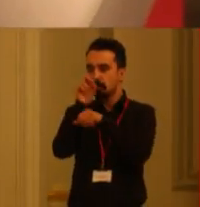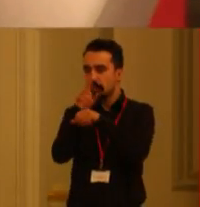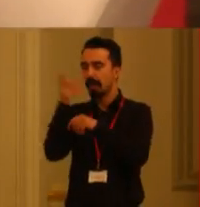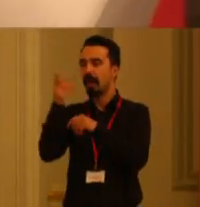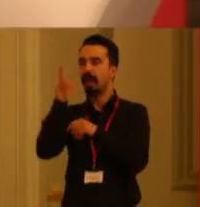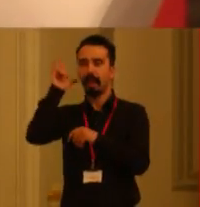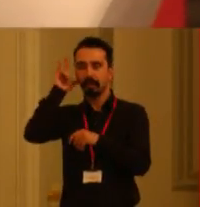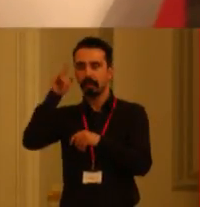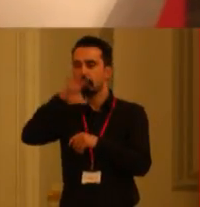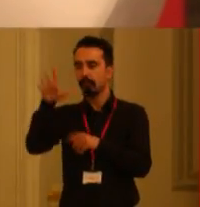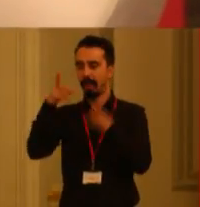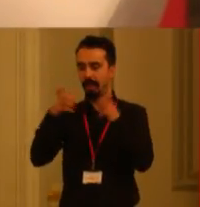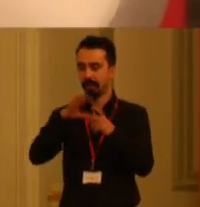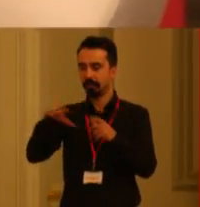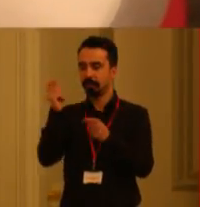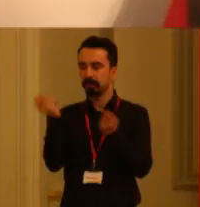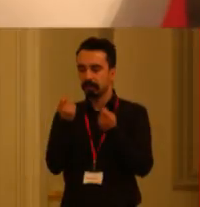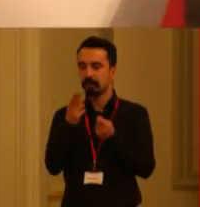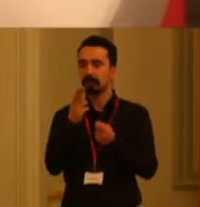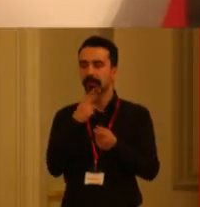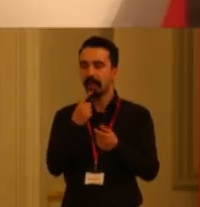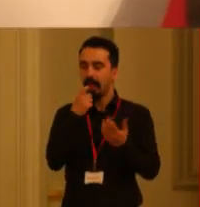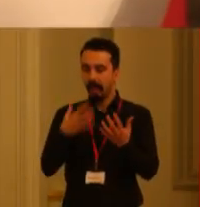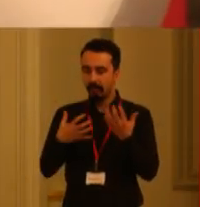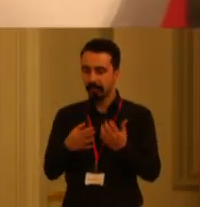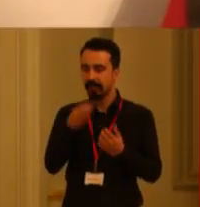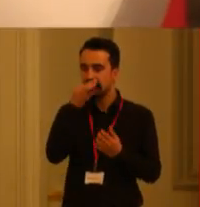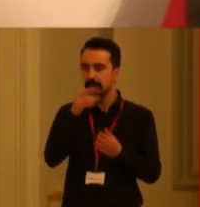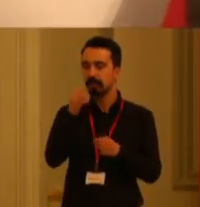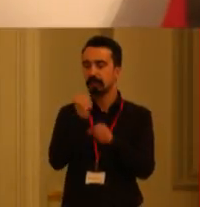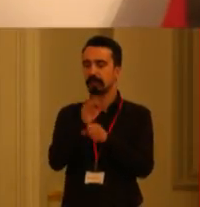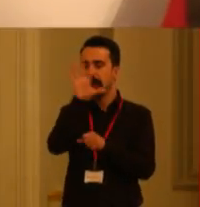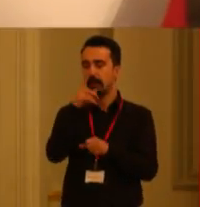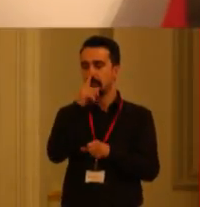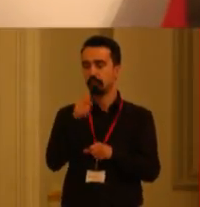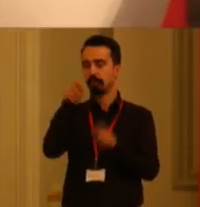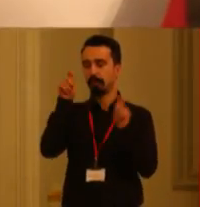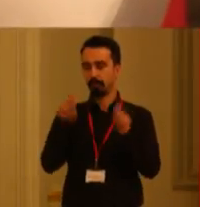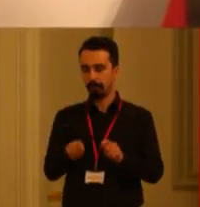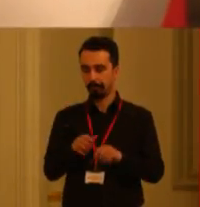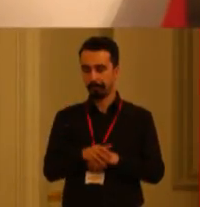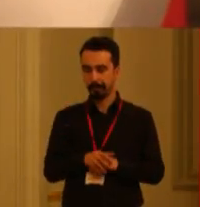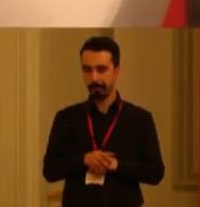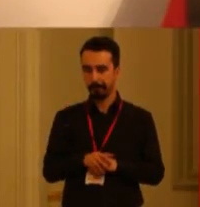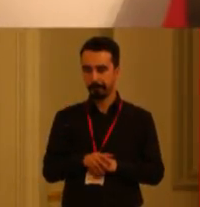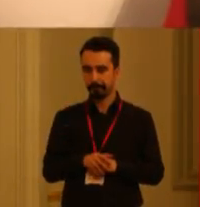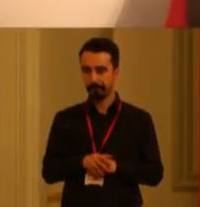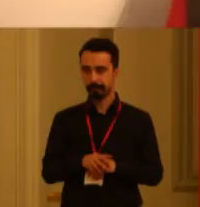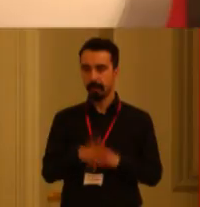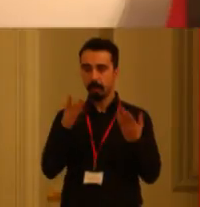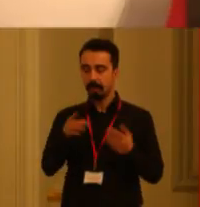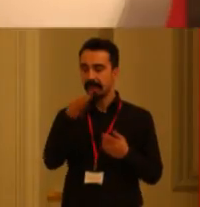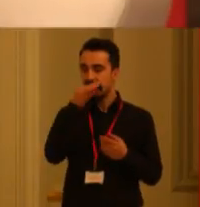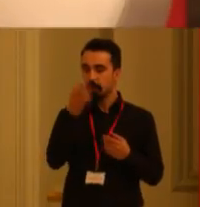bank from Trabzon to Van, from Mula to Izmir. They have branches. And just imagine, it is the general manager of